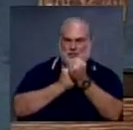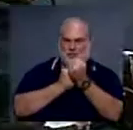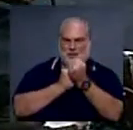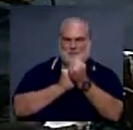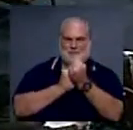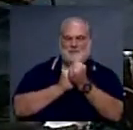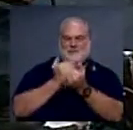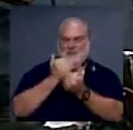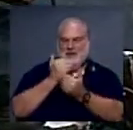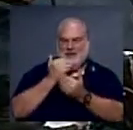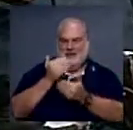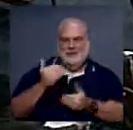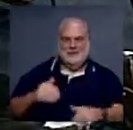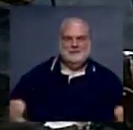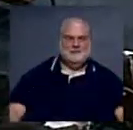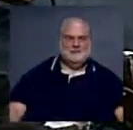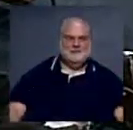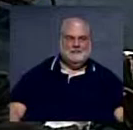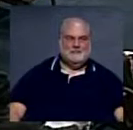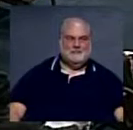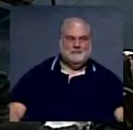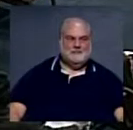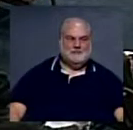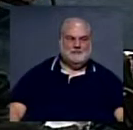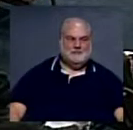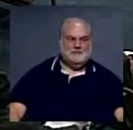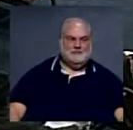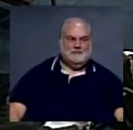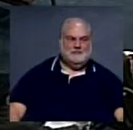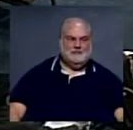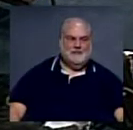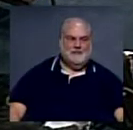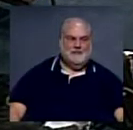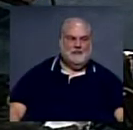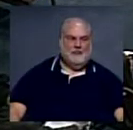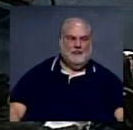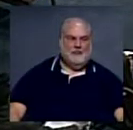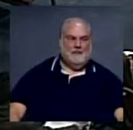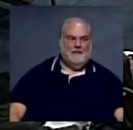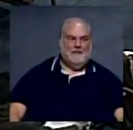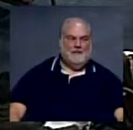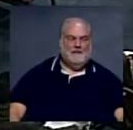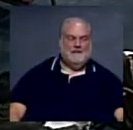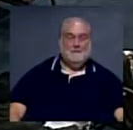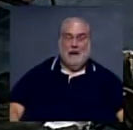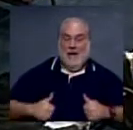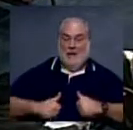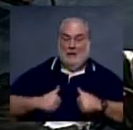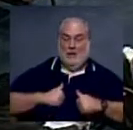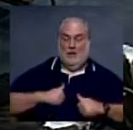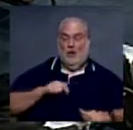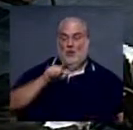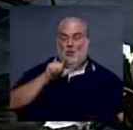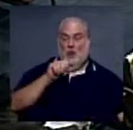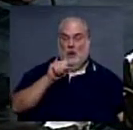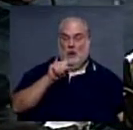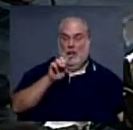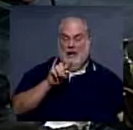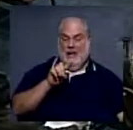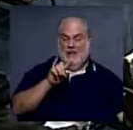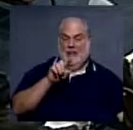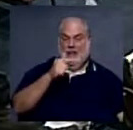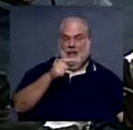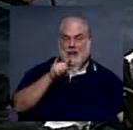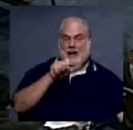you very much. Thank you. Could she go on record as saying where her address is? Yes, I can. Yes, I can. It's 108 Linwood Court,